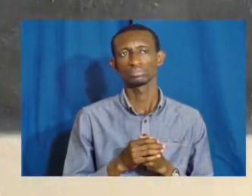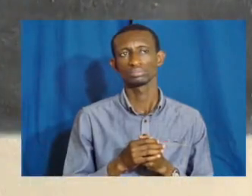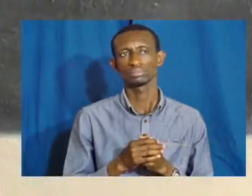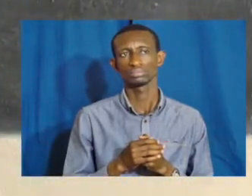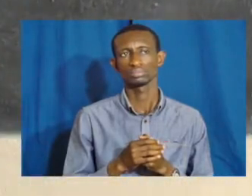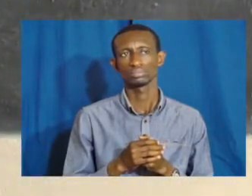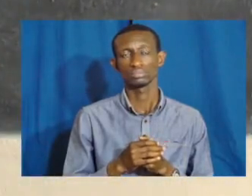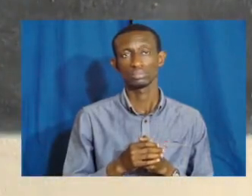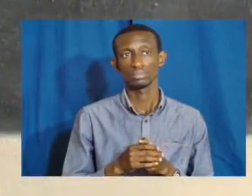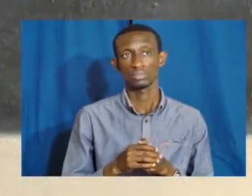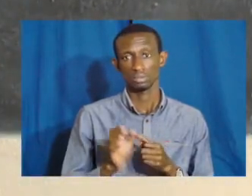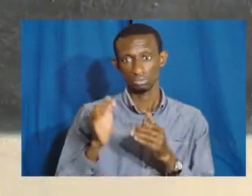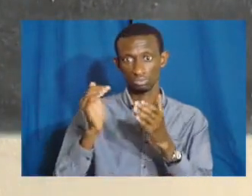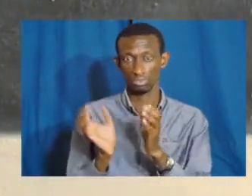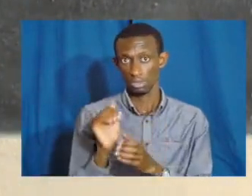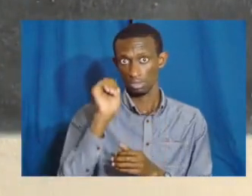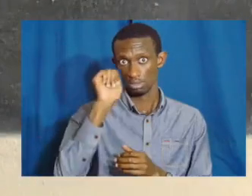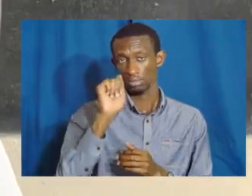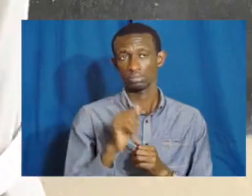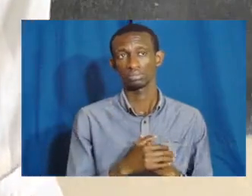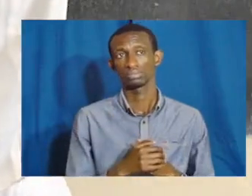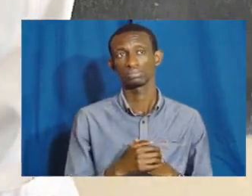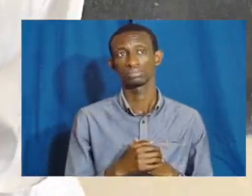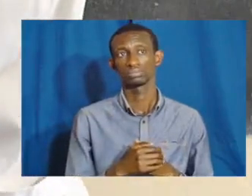is compound A,